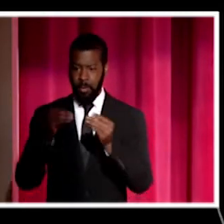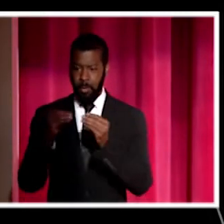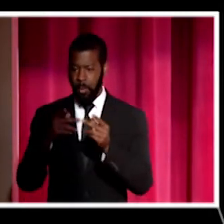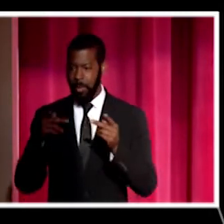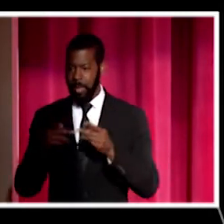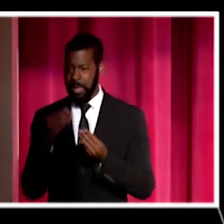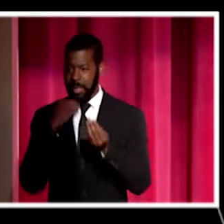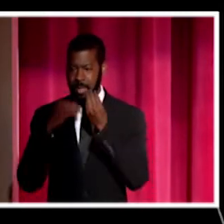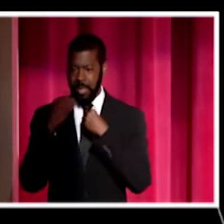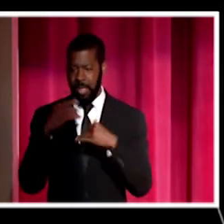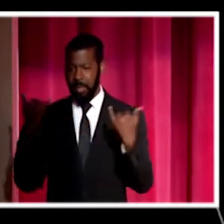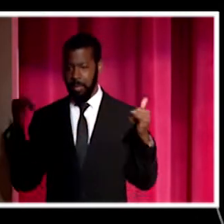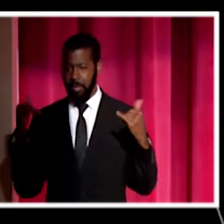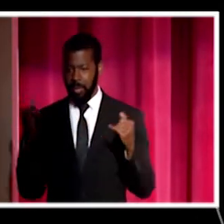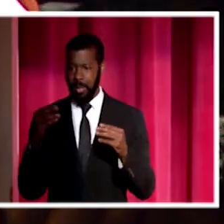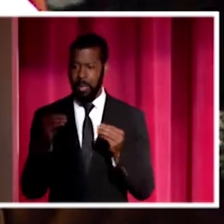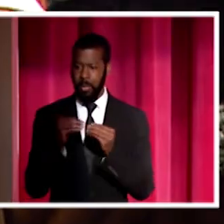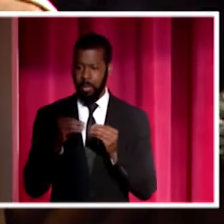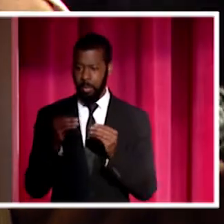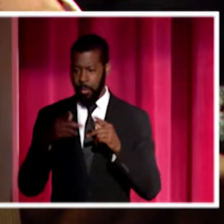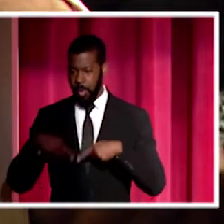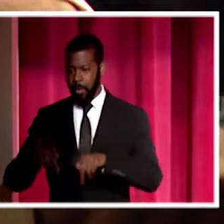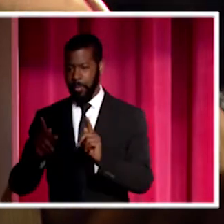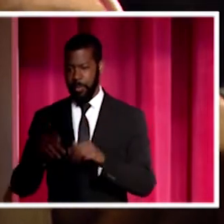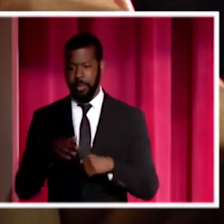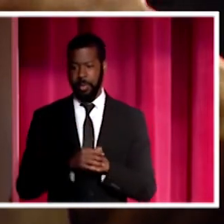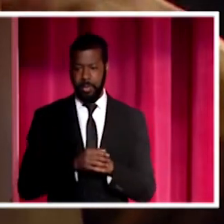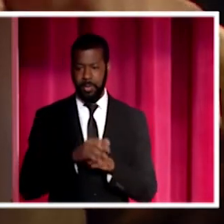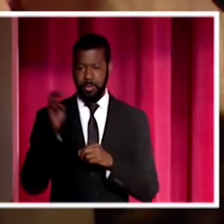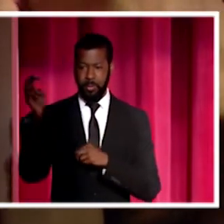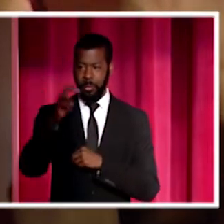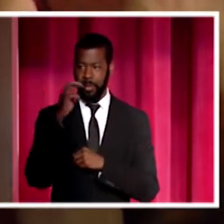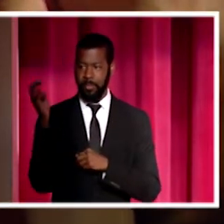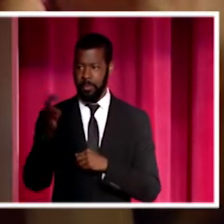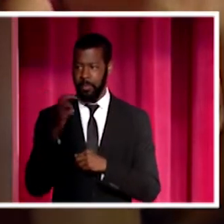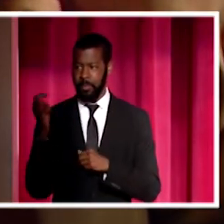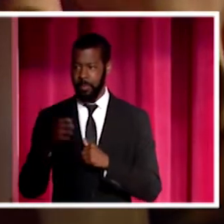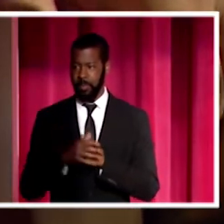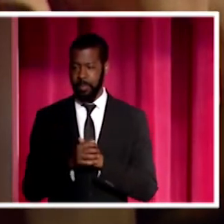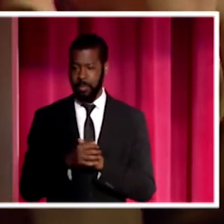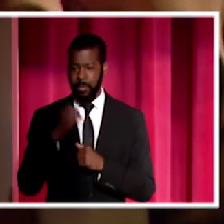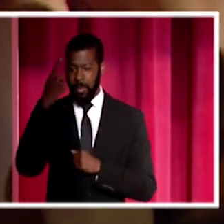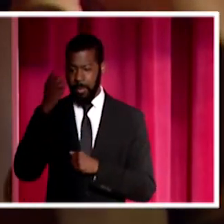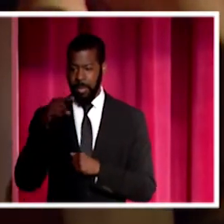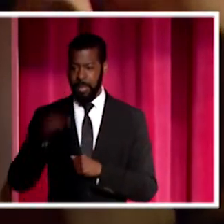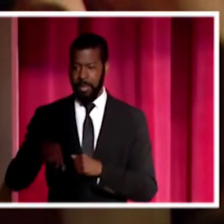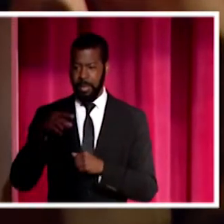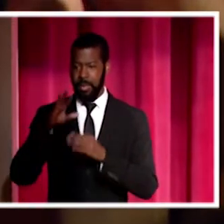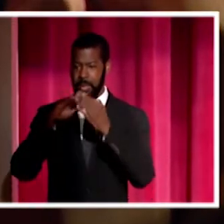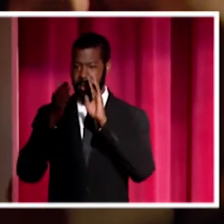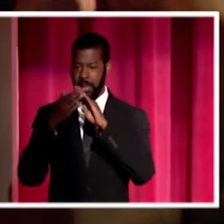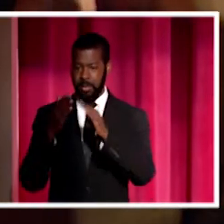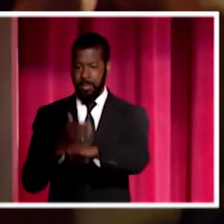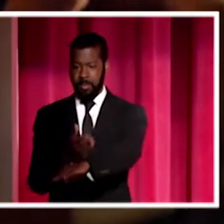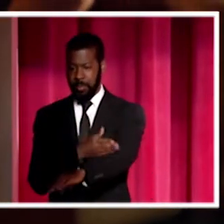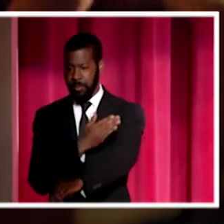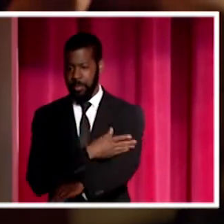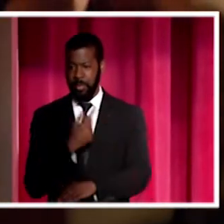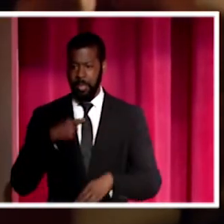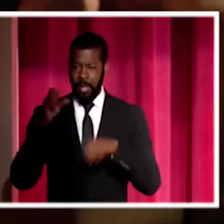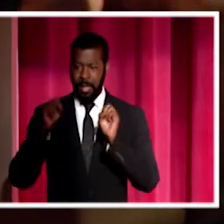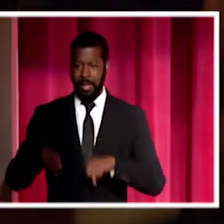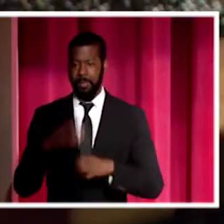eat and play, and more options than ever to get around. Because of the city's progress, I can